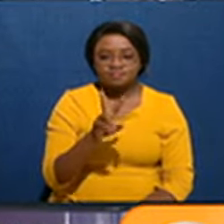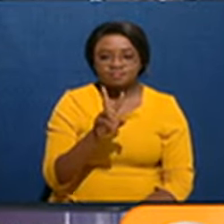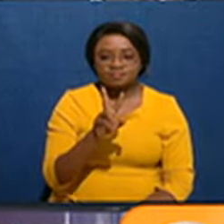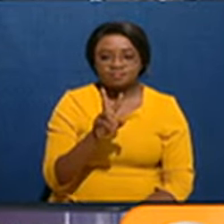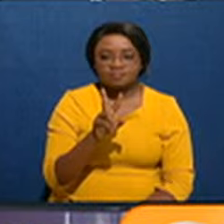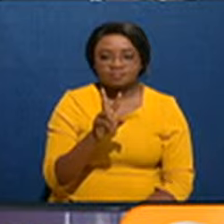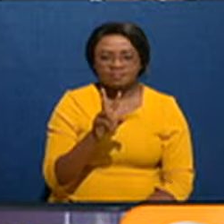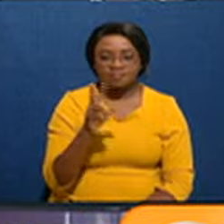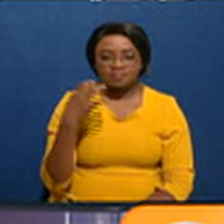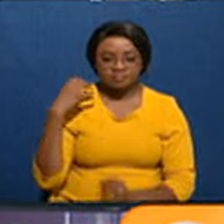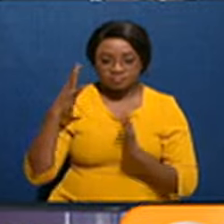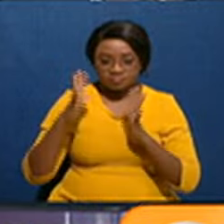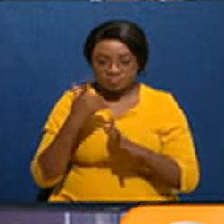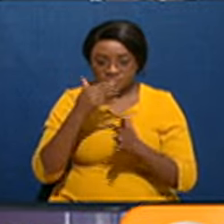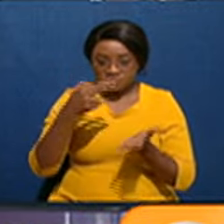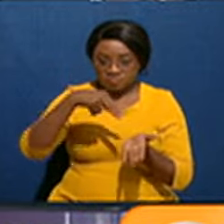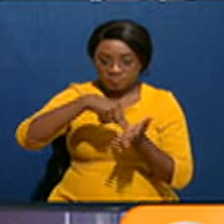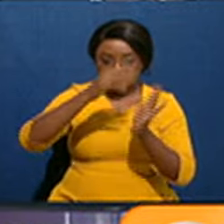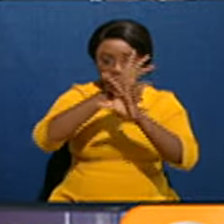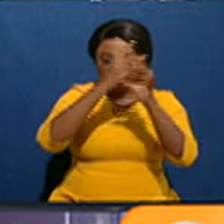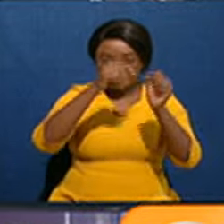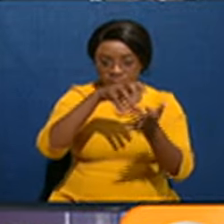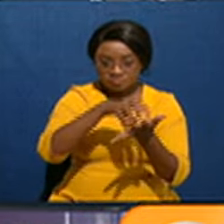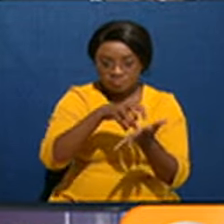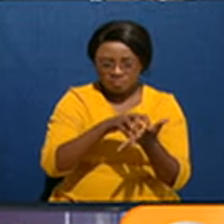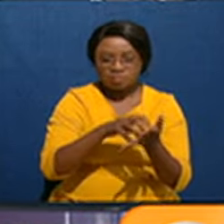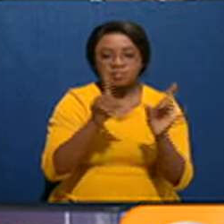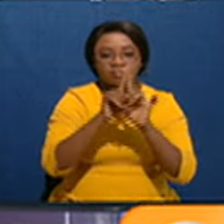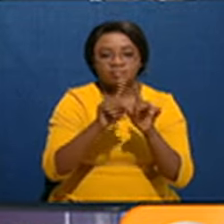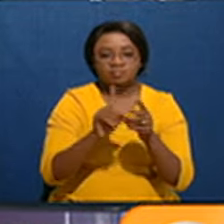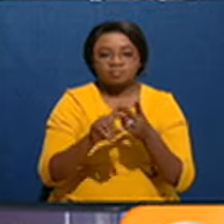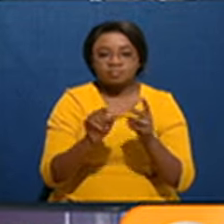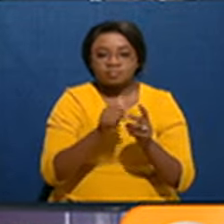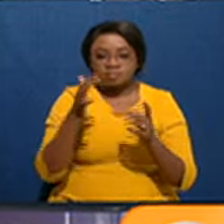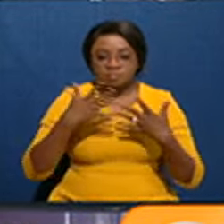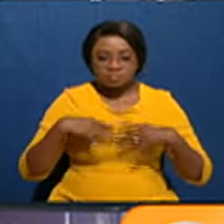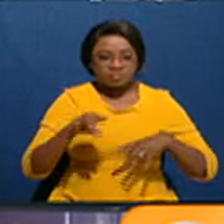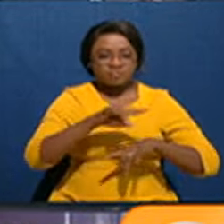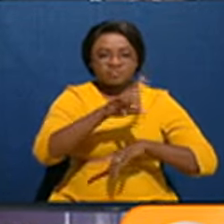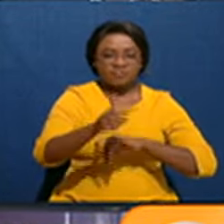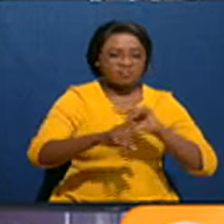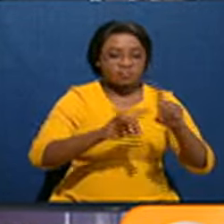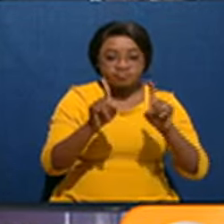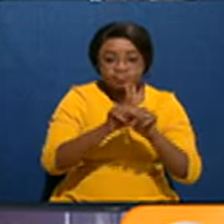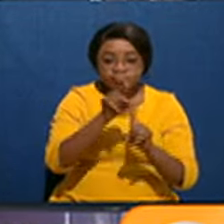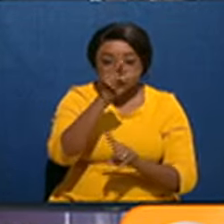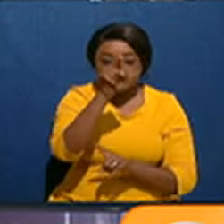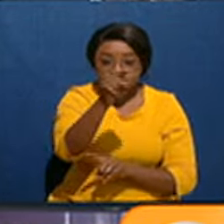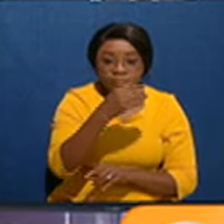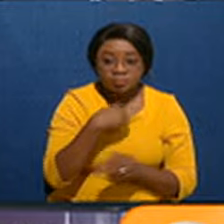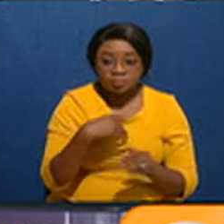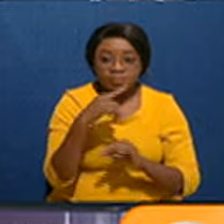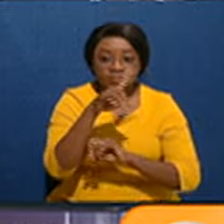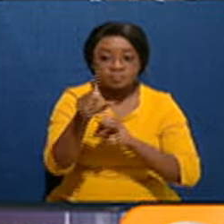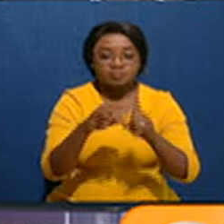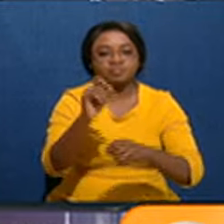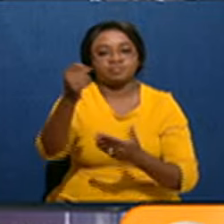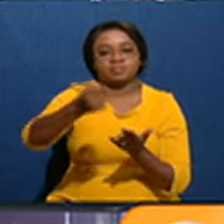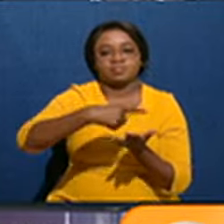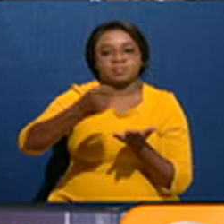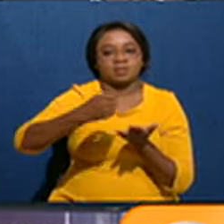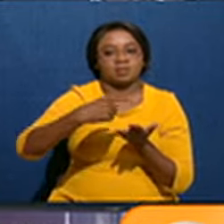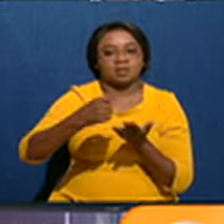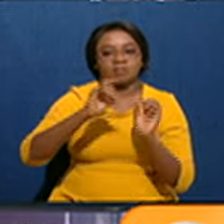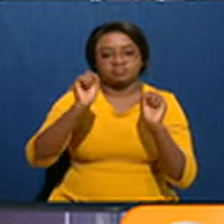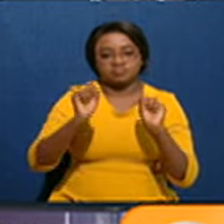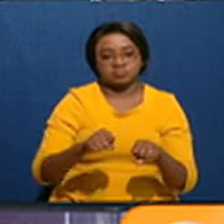also professionals who will be asking questions, and as well as you, the viewers back at home, where we'll be sampling your